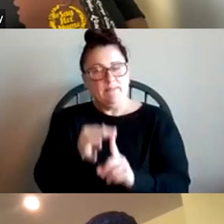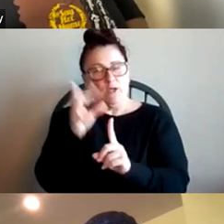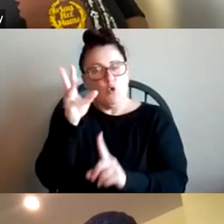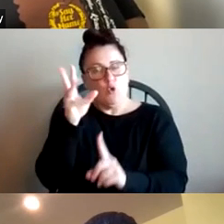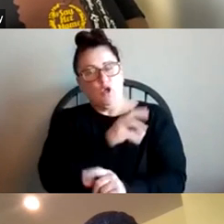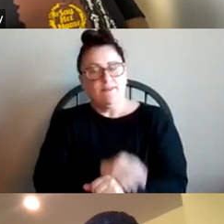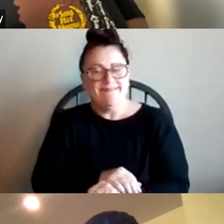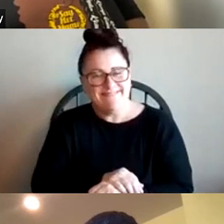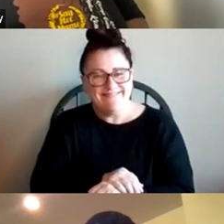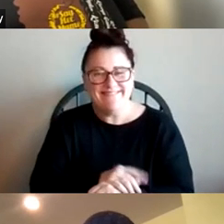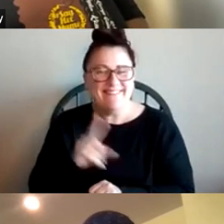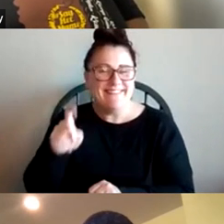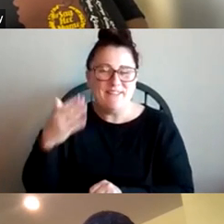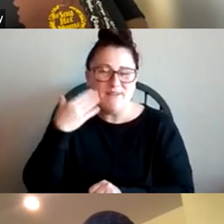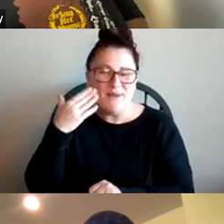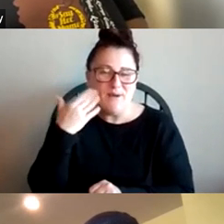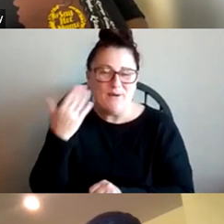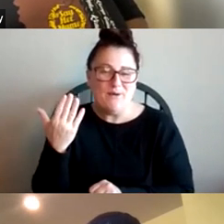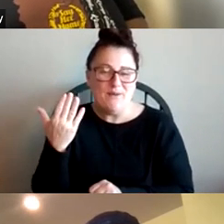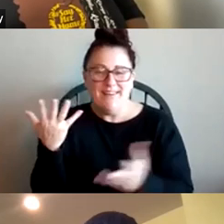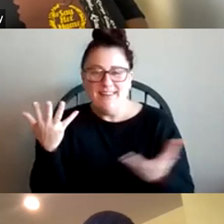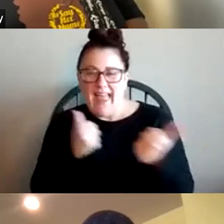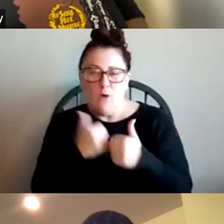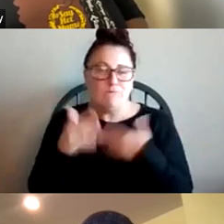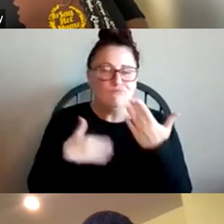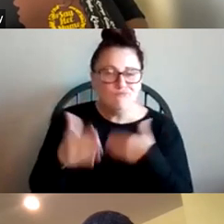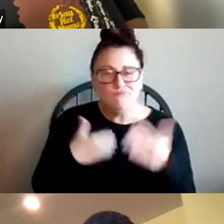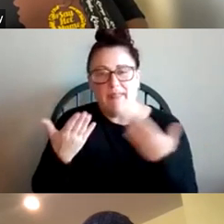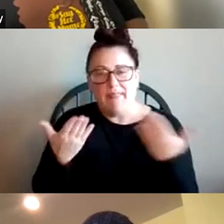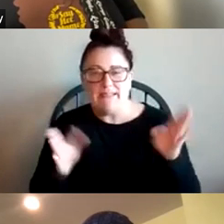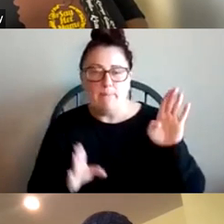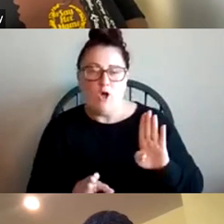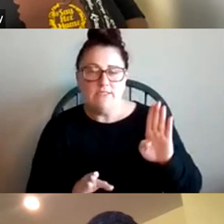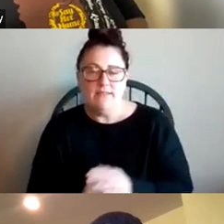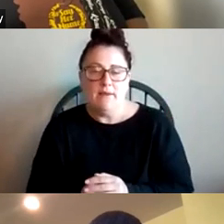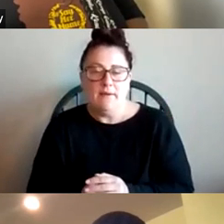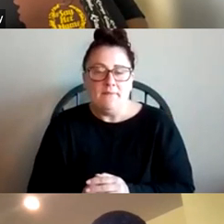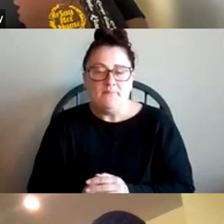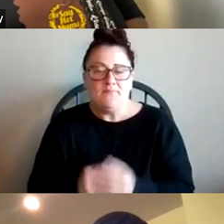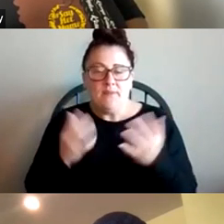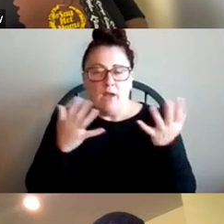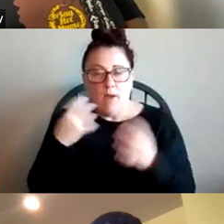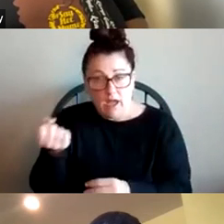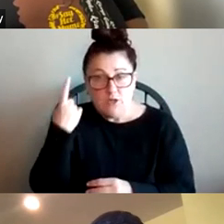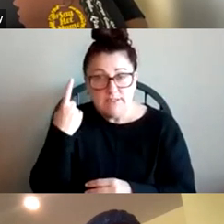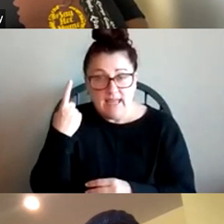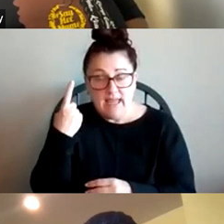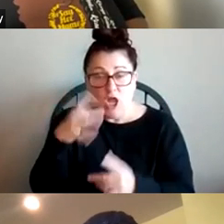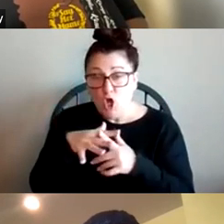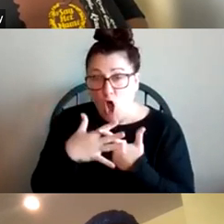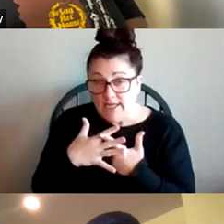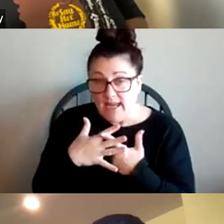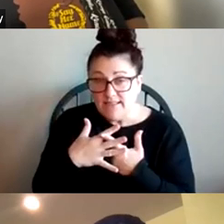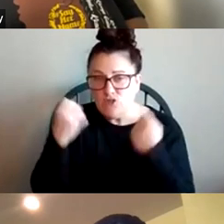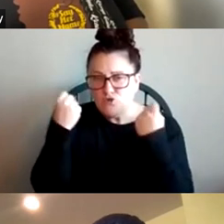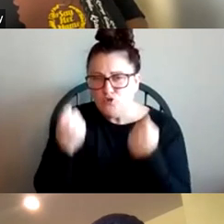like people already need to know like what, how we go about things here. So I want somebody who understands the context and somebody who's a